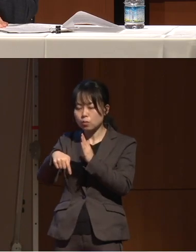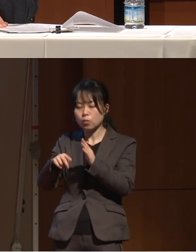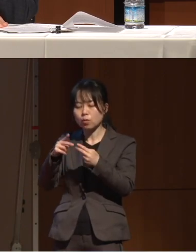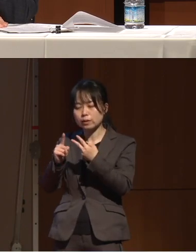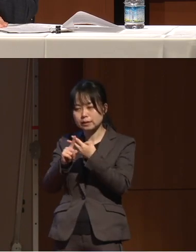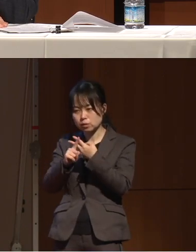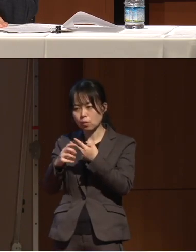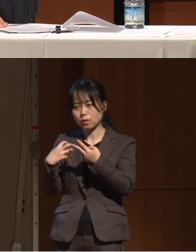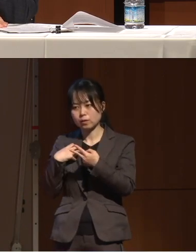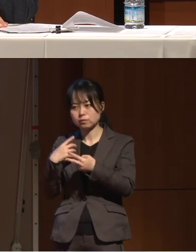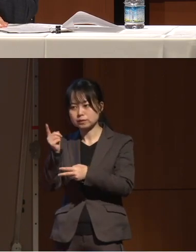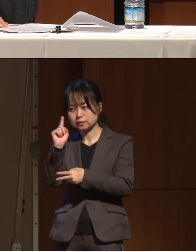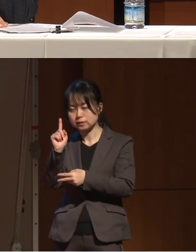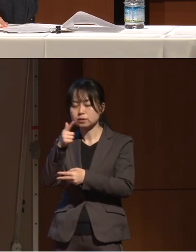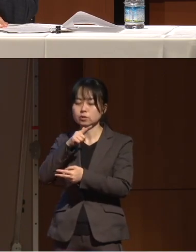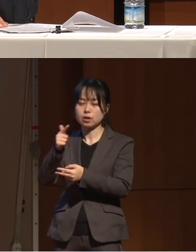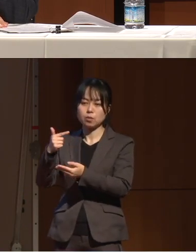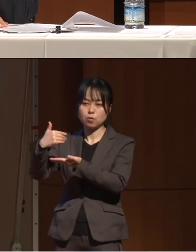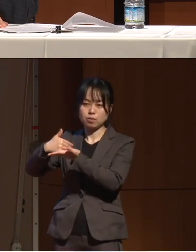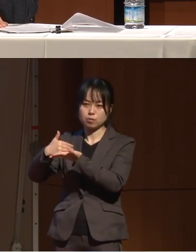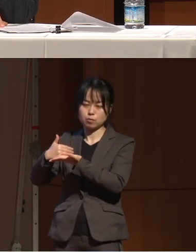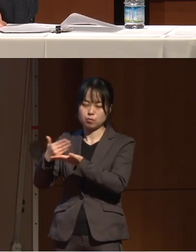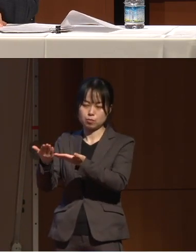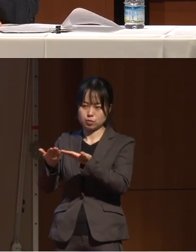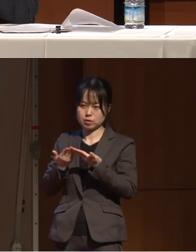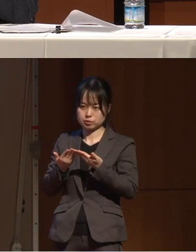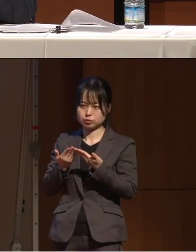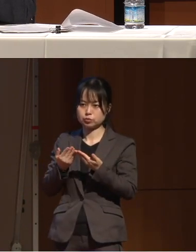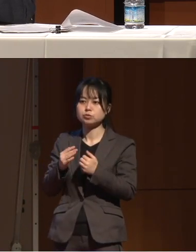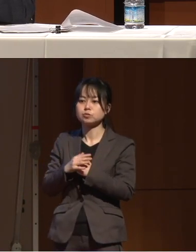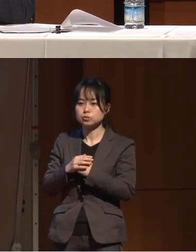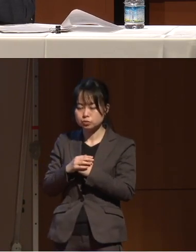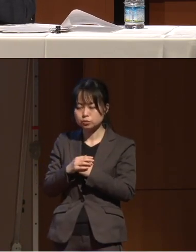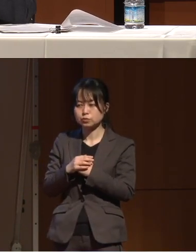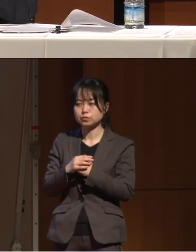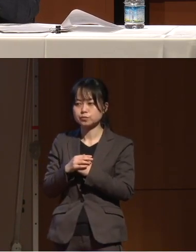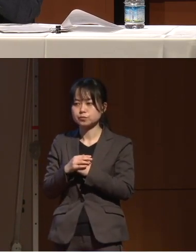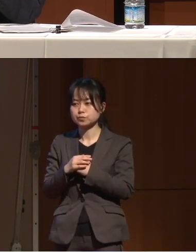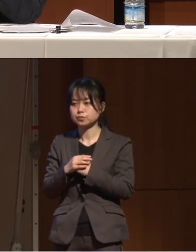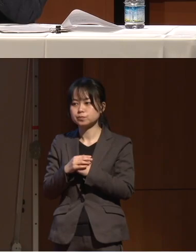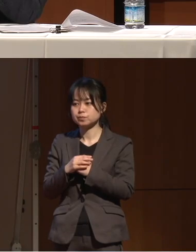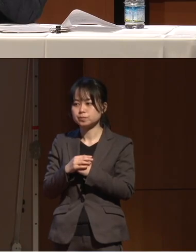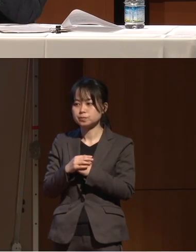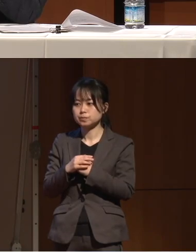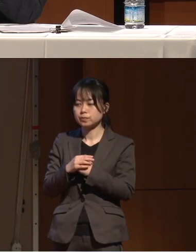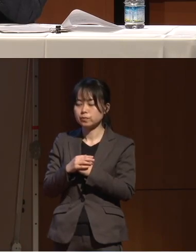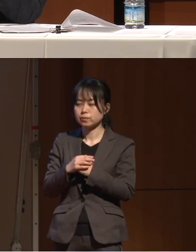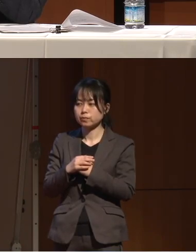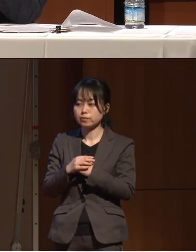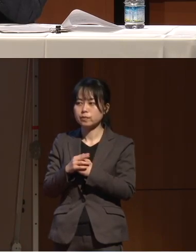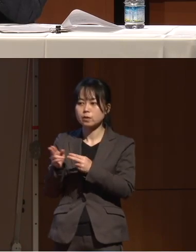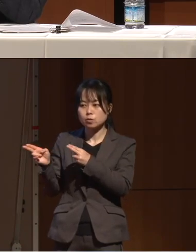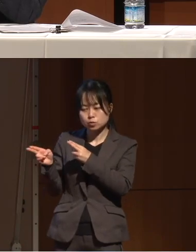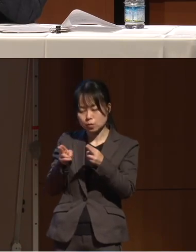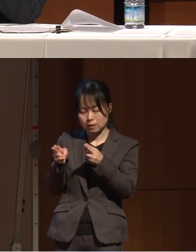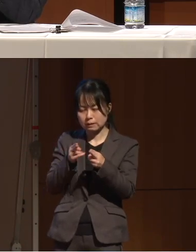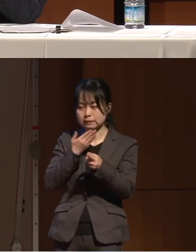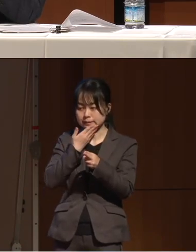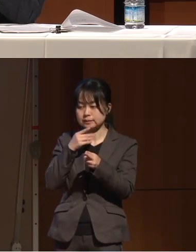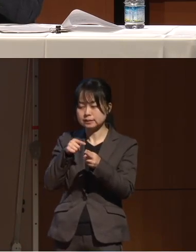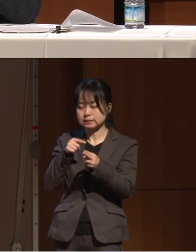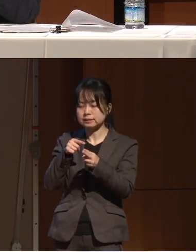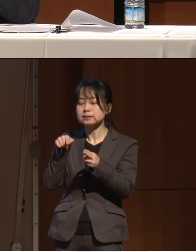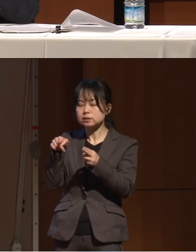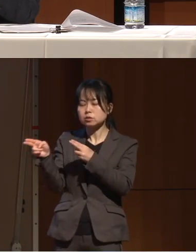the preparedness through the systemic innovation. Because when